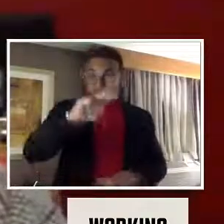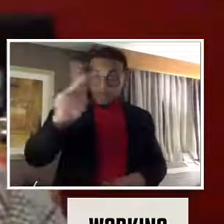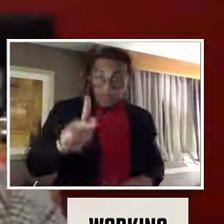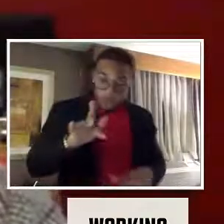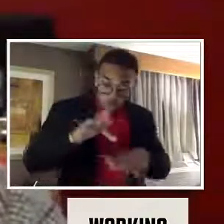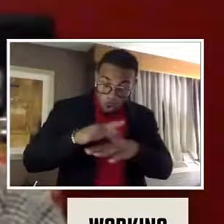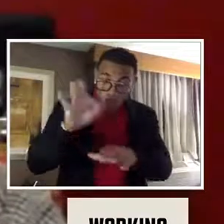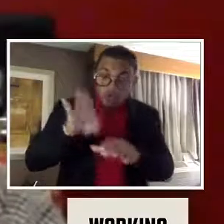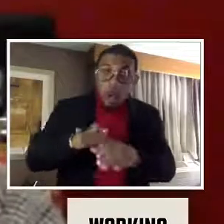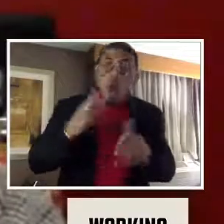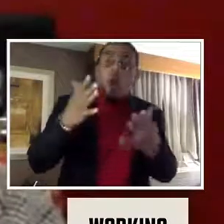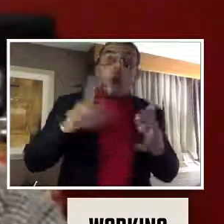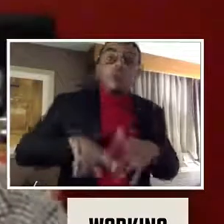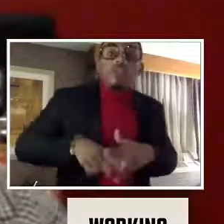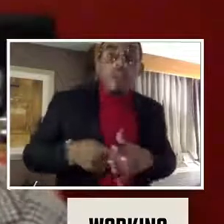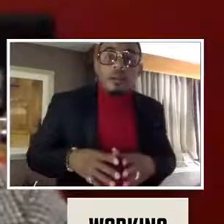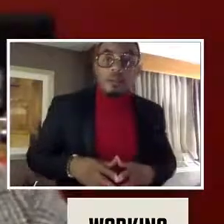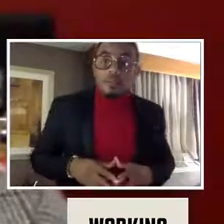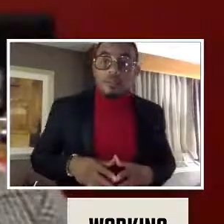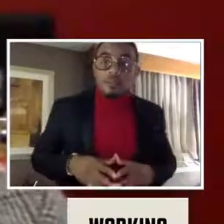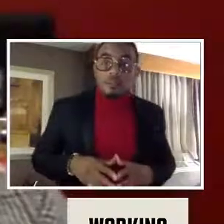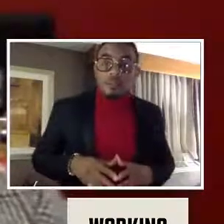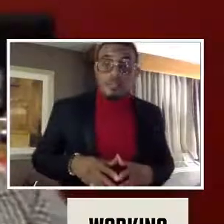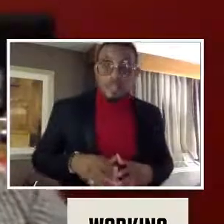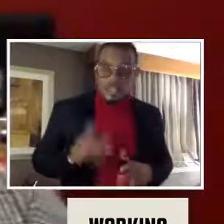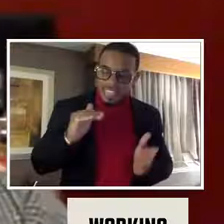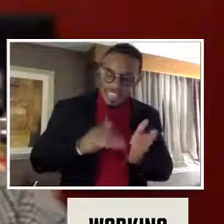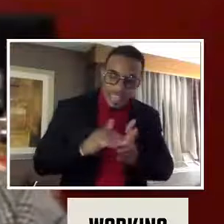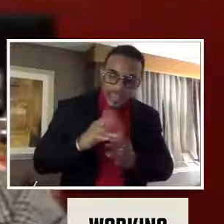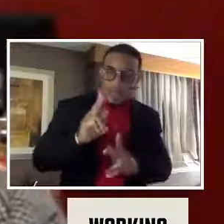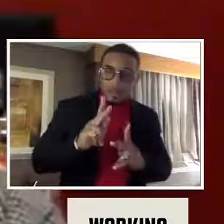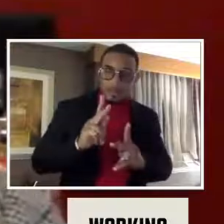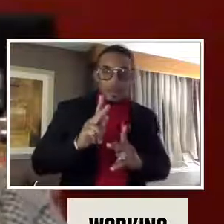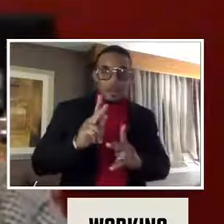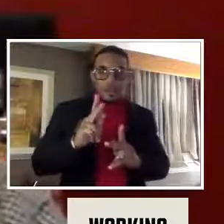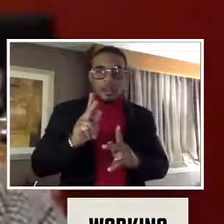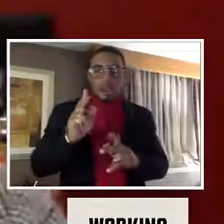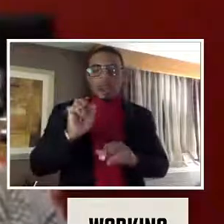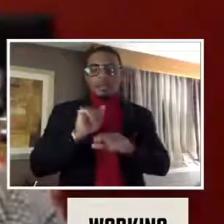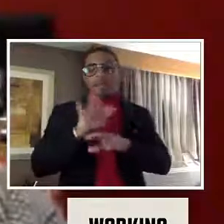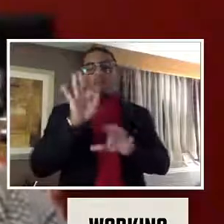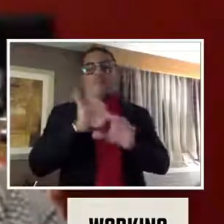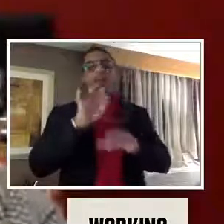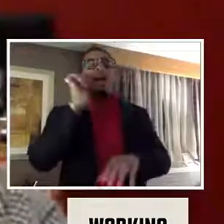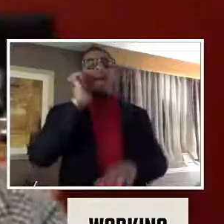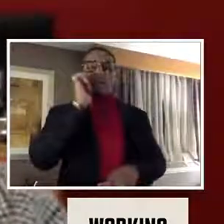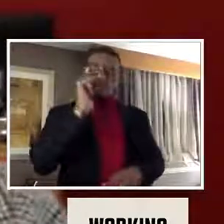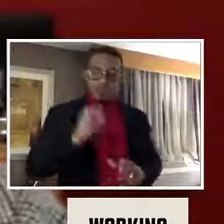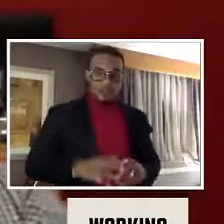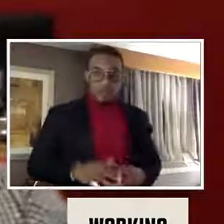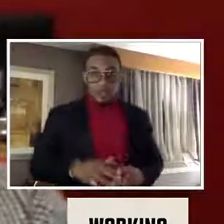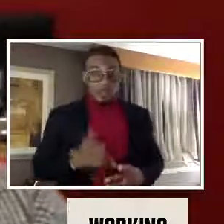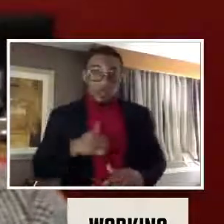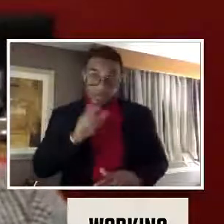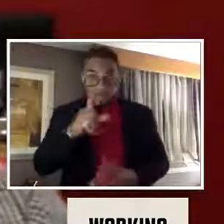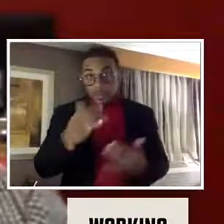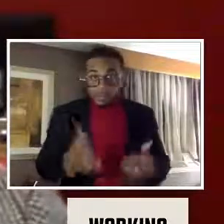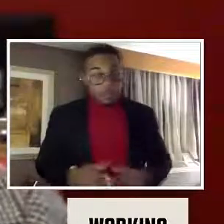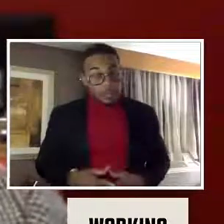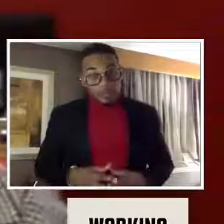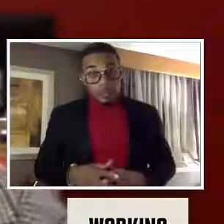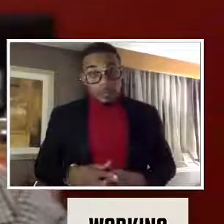early voting has already started. Thousands of people are casting their votes every day. And we need you